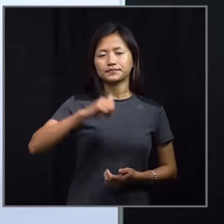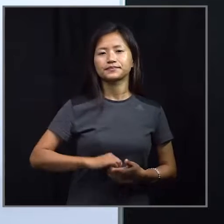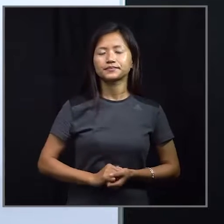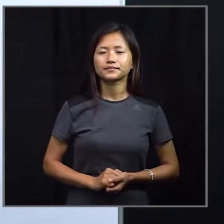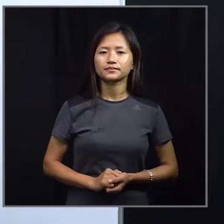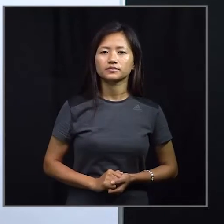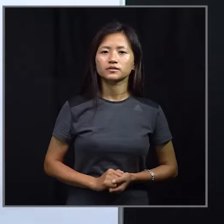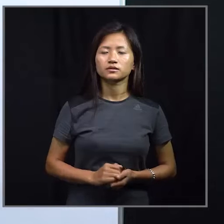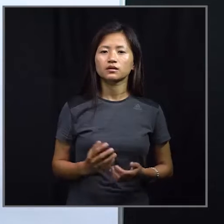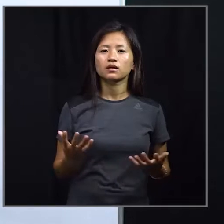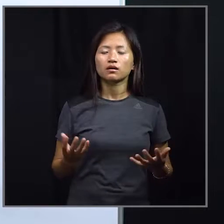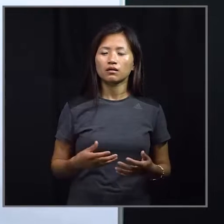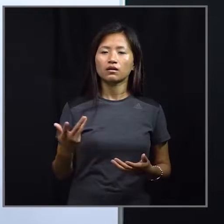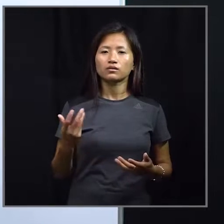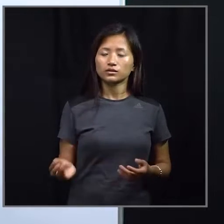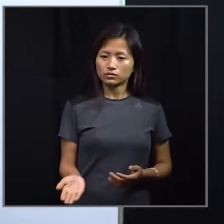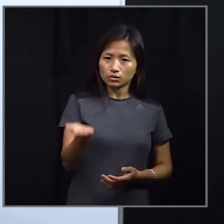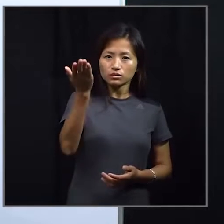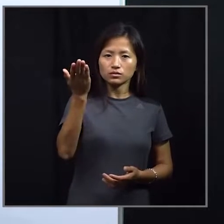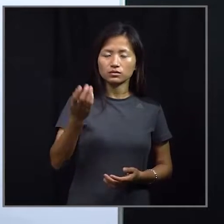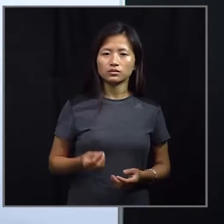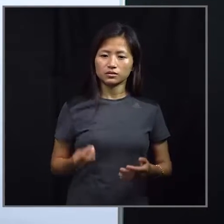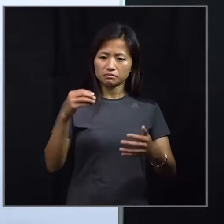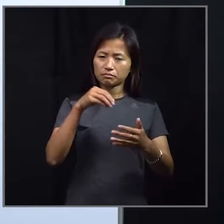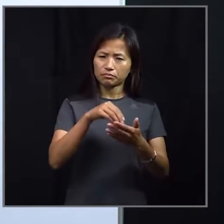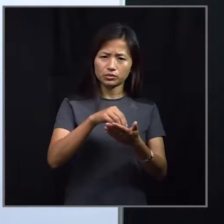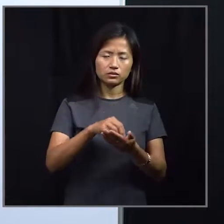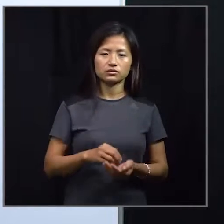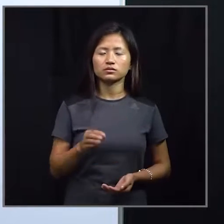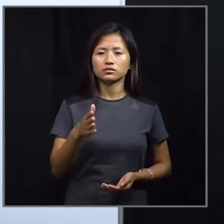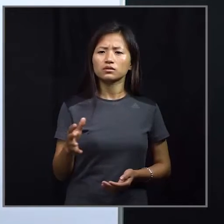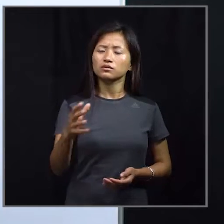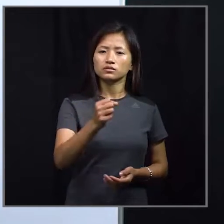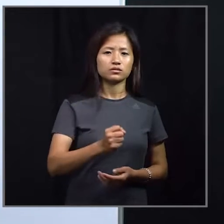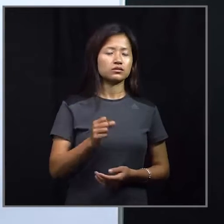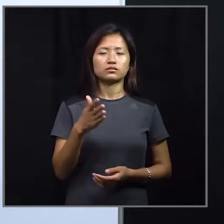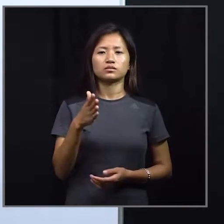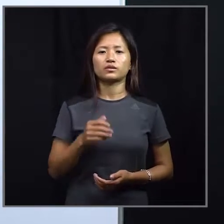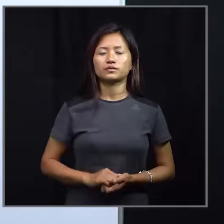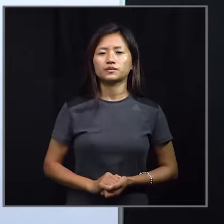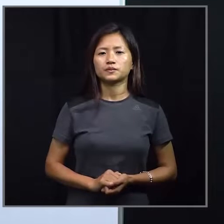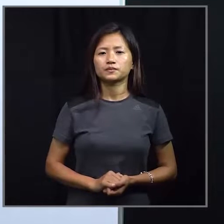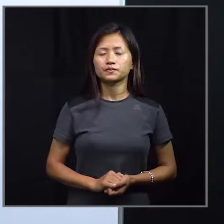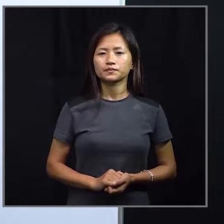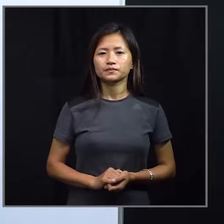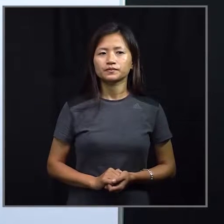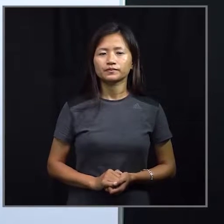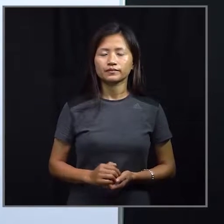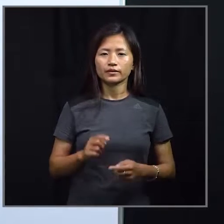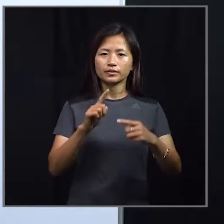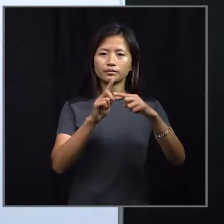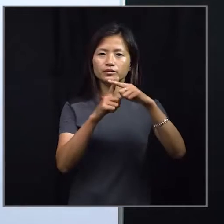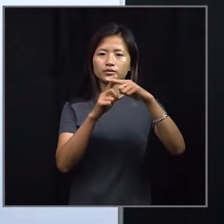They did not mention how it rose. They did not mention what should be done to control. No, nothing like that. So in